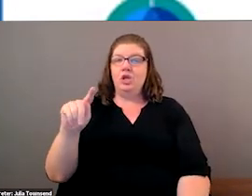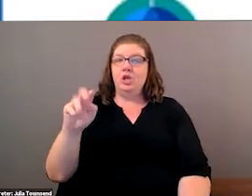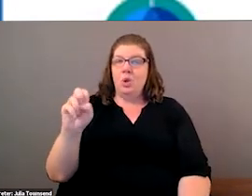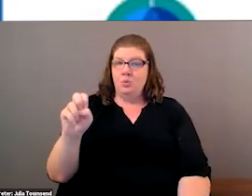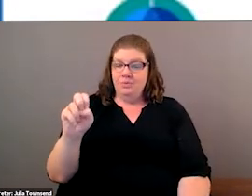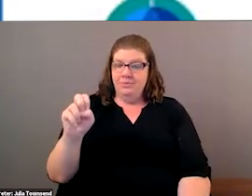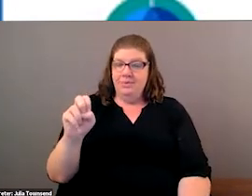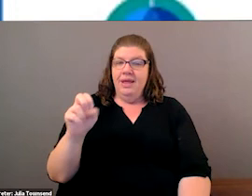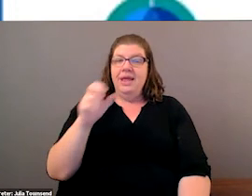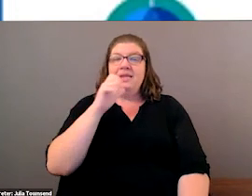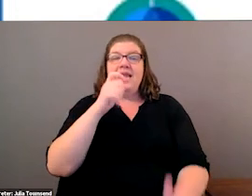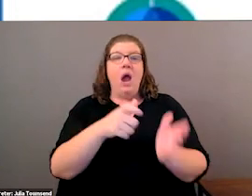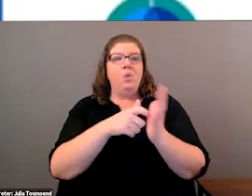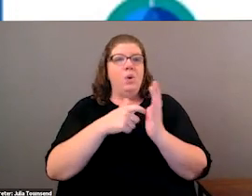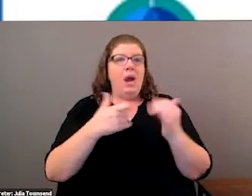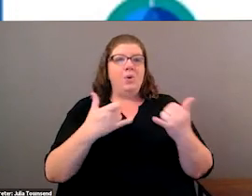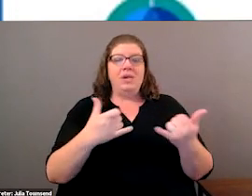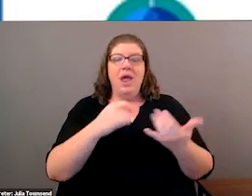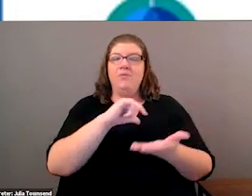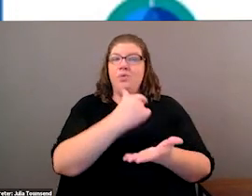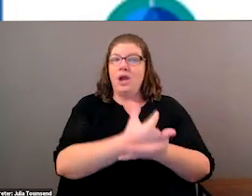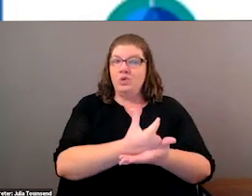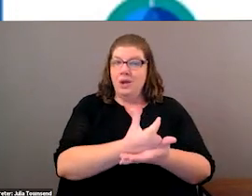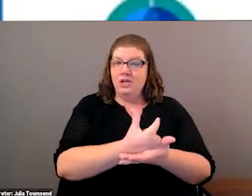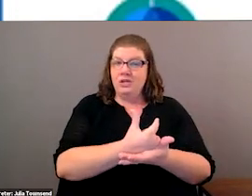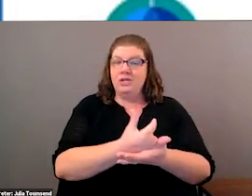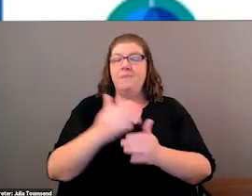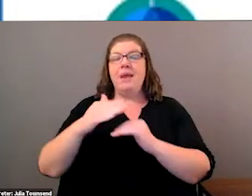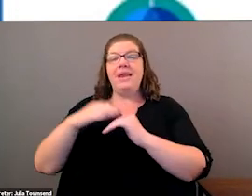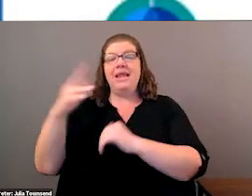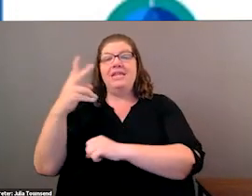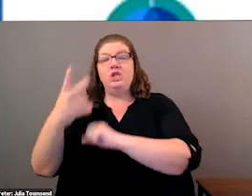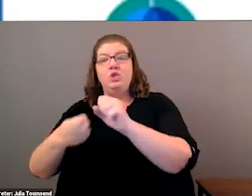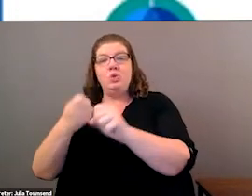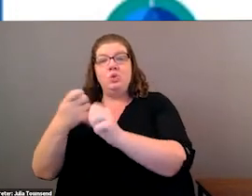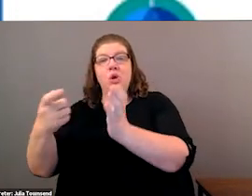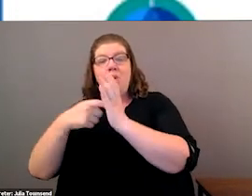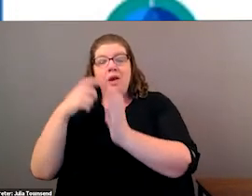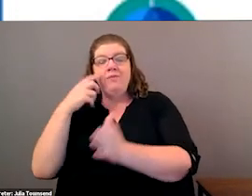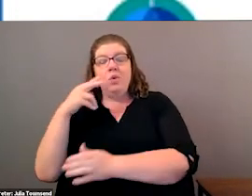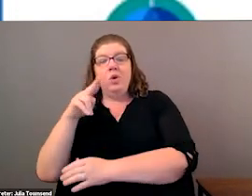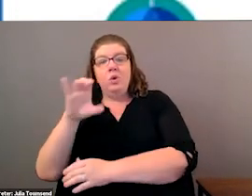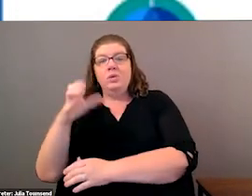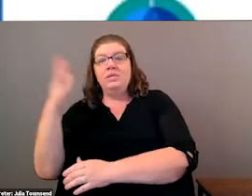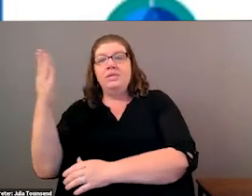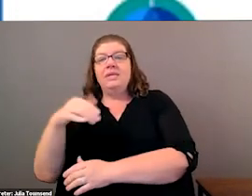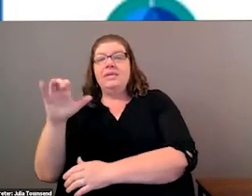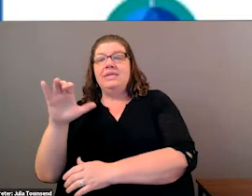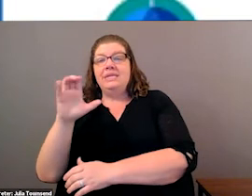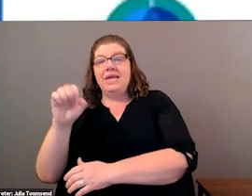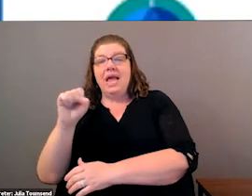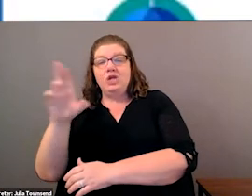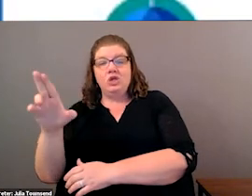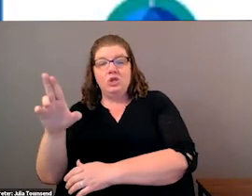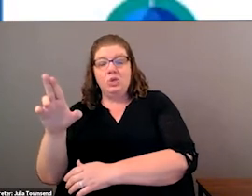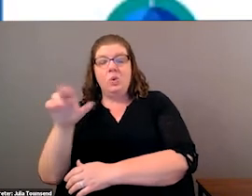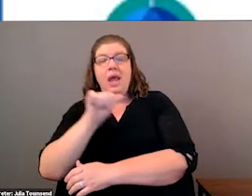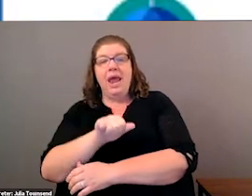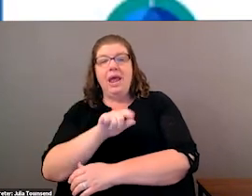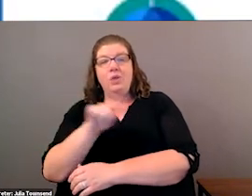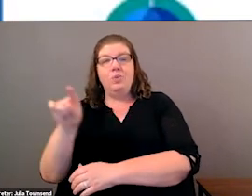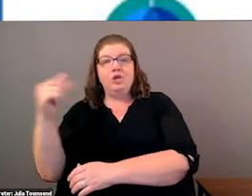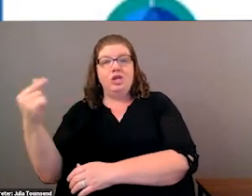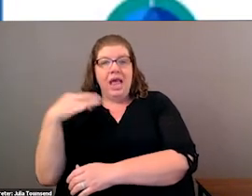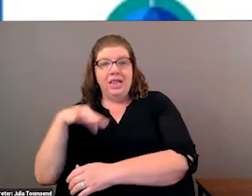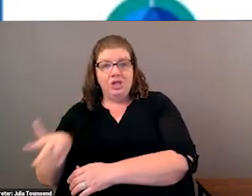in our grad requirements, but 2 years, at least 2 years are required for UC-CSU A through G eligibility.